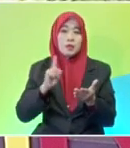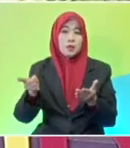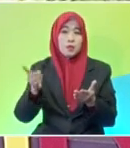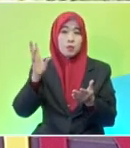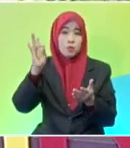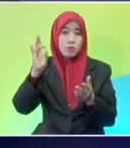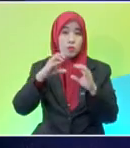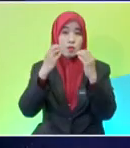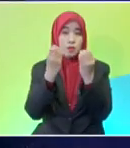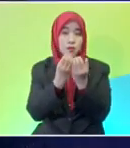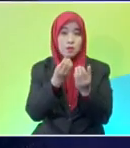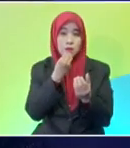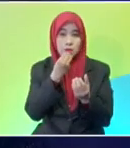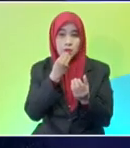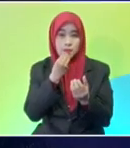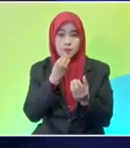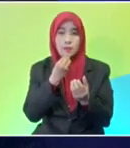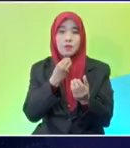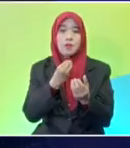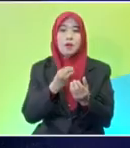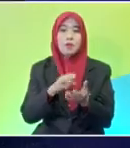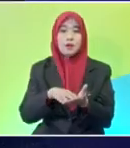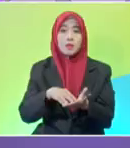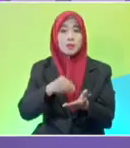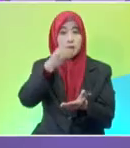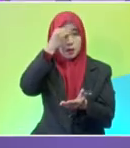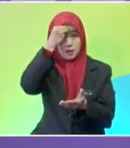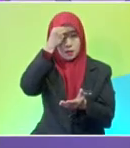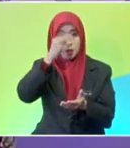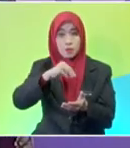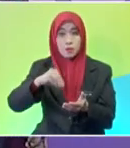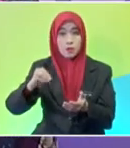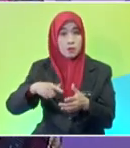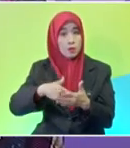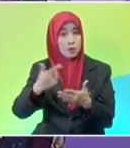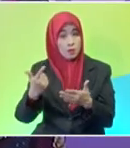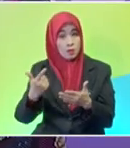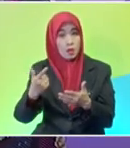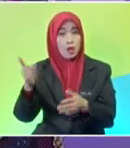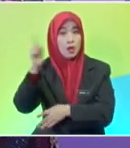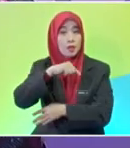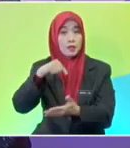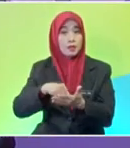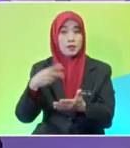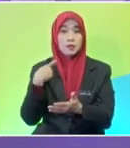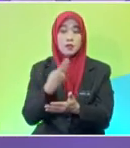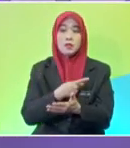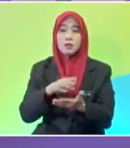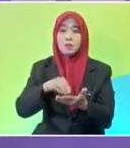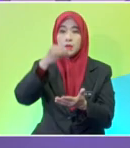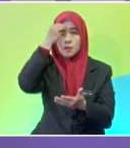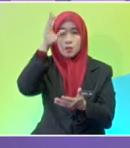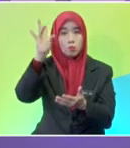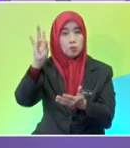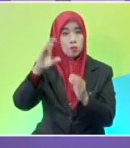Yes, Shafika, let us learn about classes of food. Okay, let's learn our pupils there. Alright. And today we can learn about 7 classes of